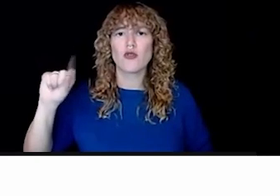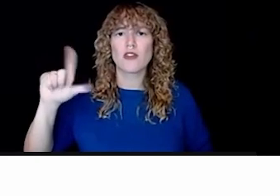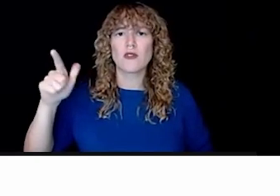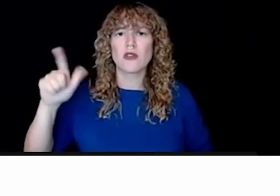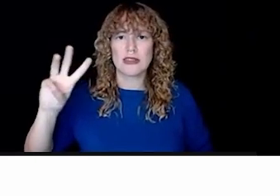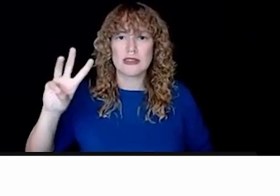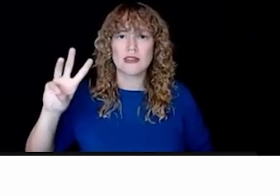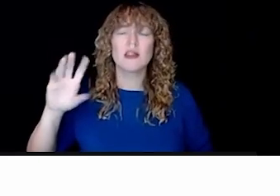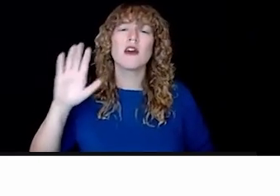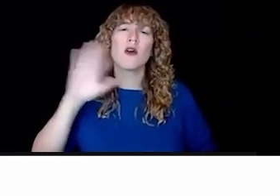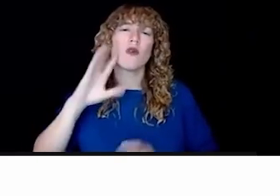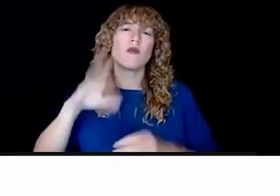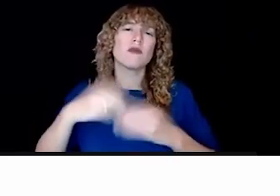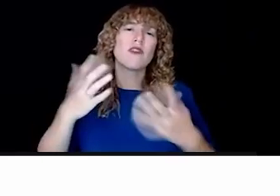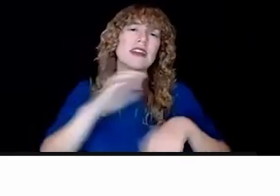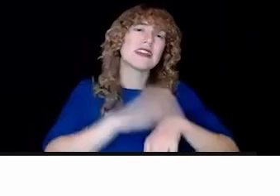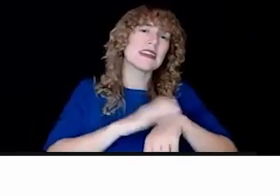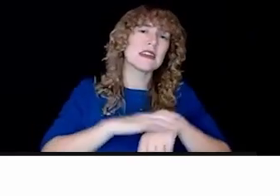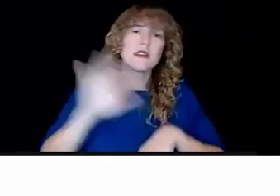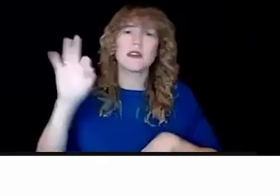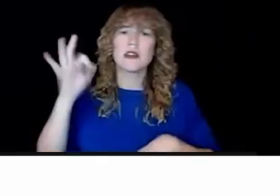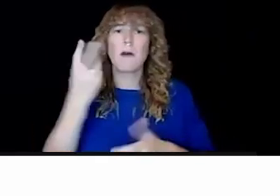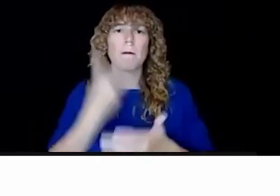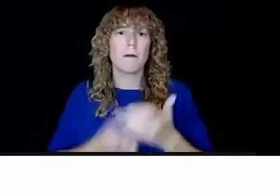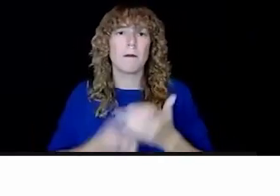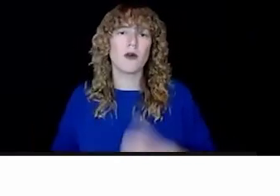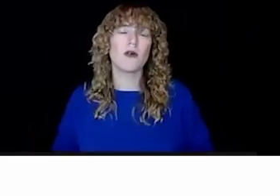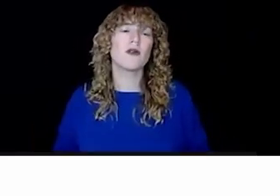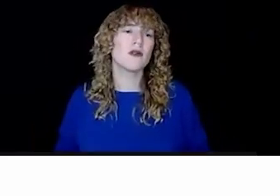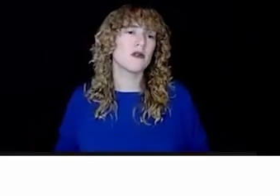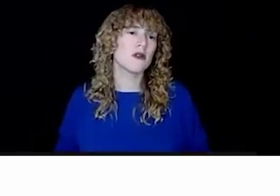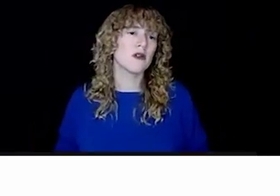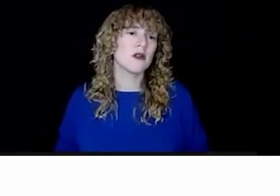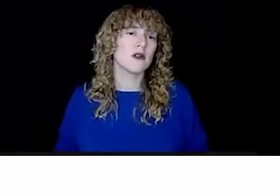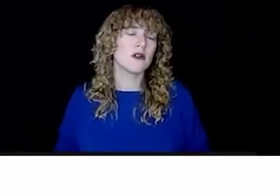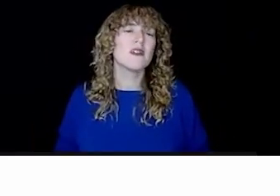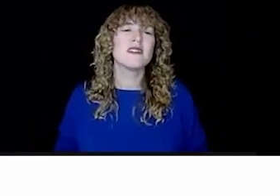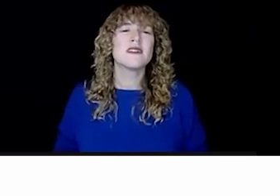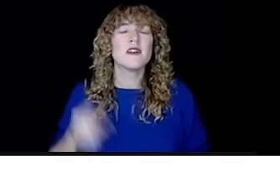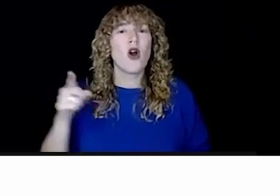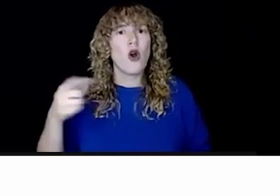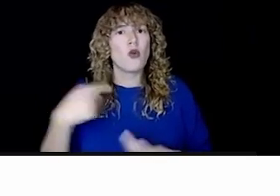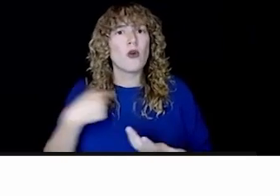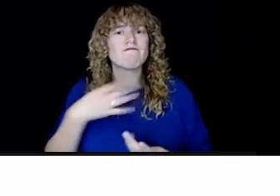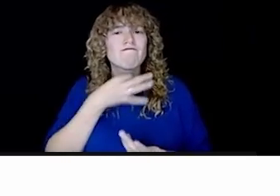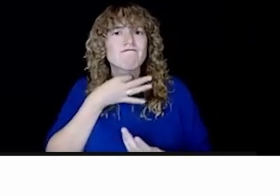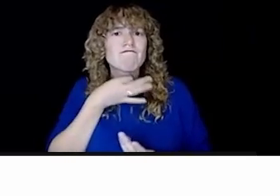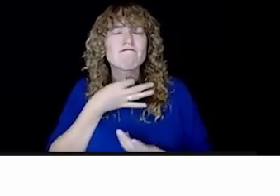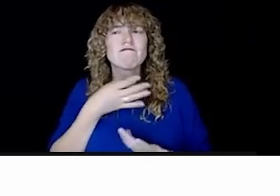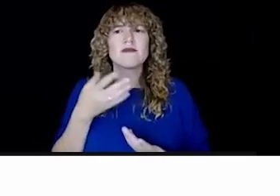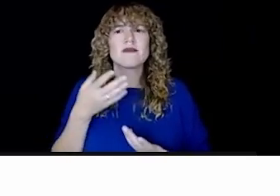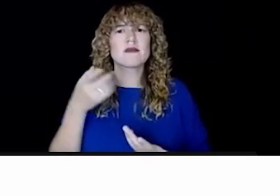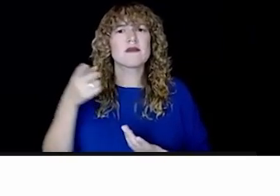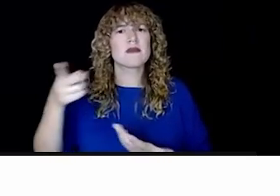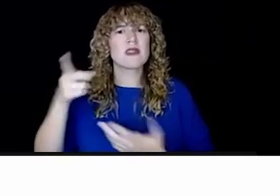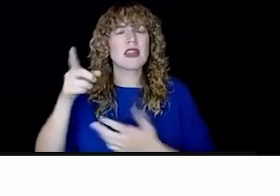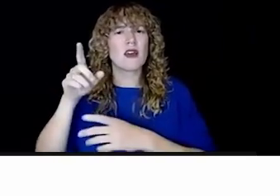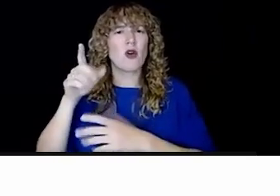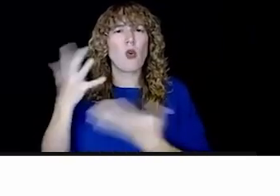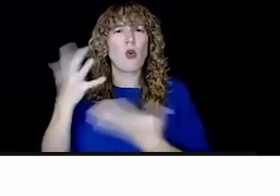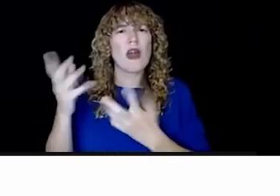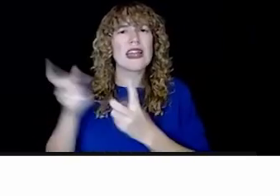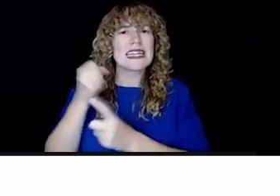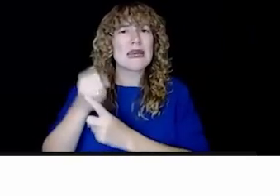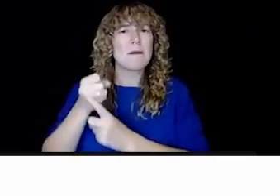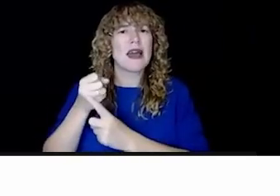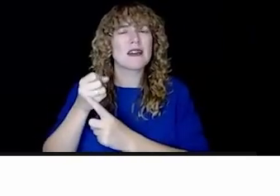and French. We really here want to identify the factors that may impact employees' ability to handle mobility devices